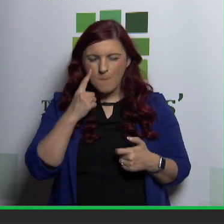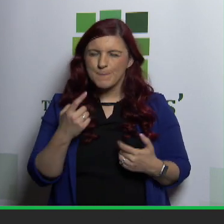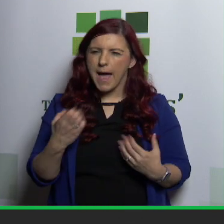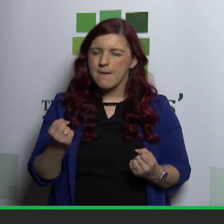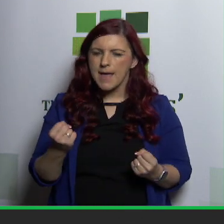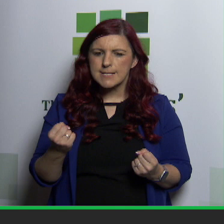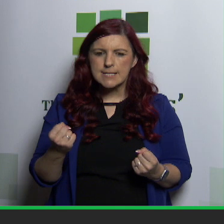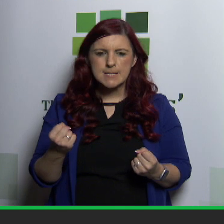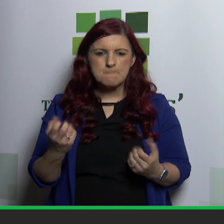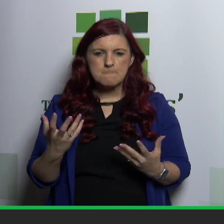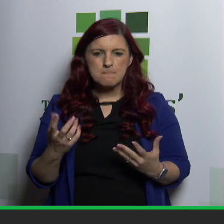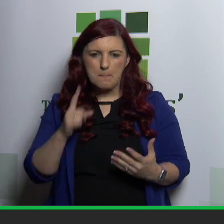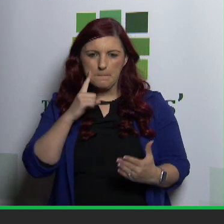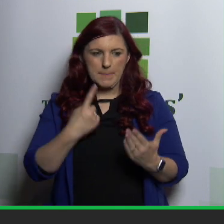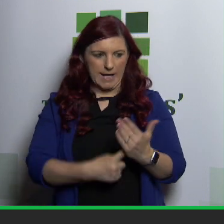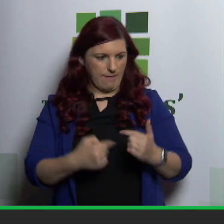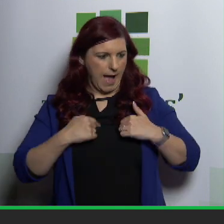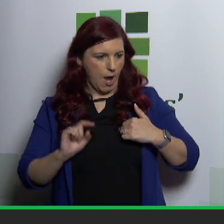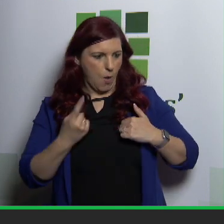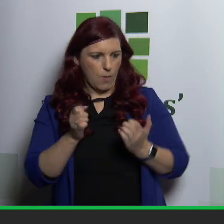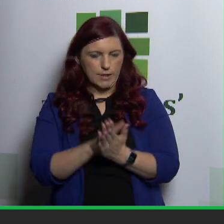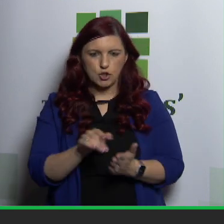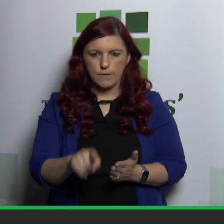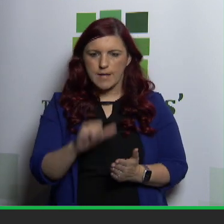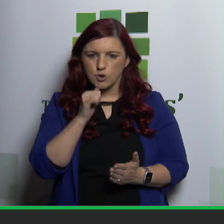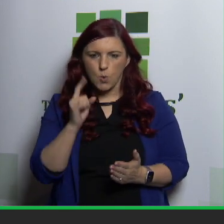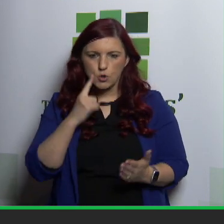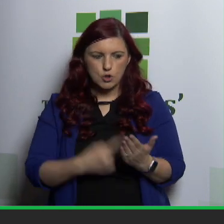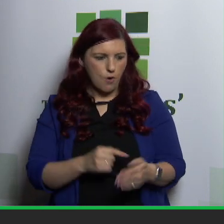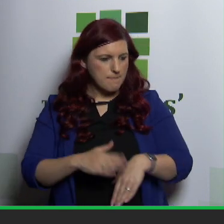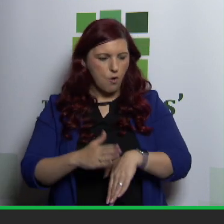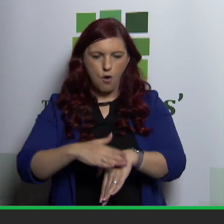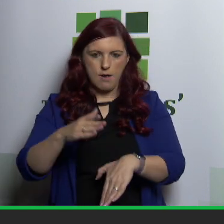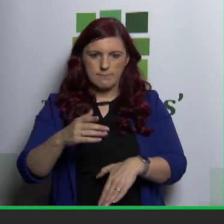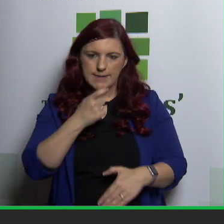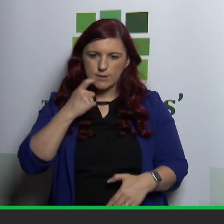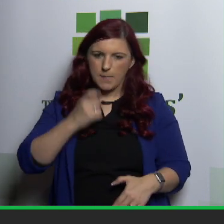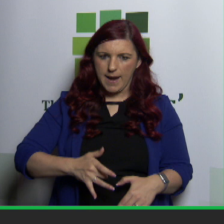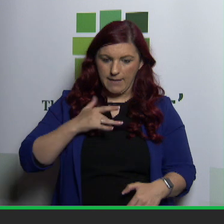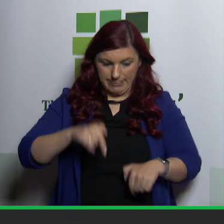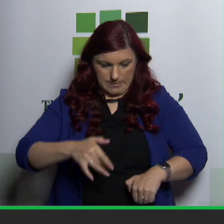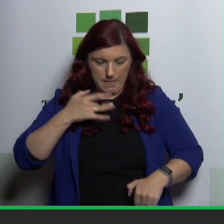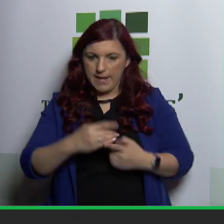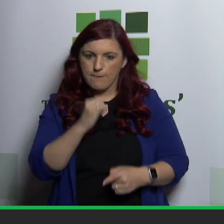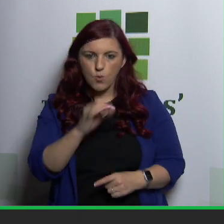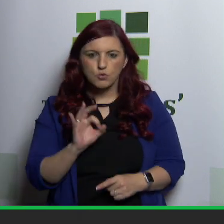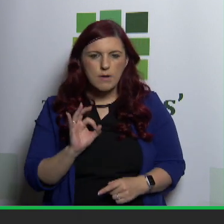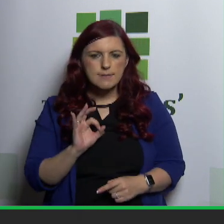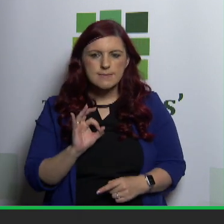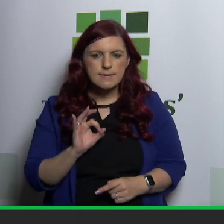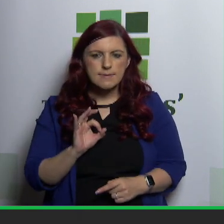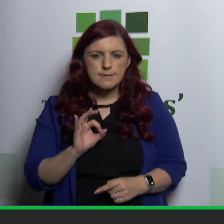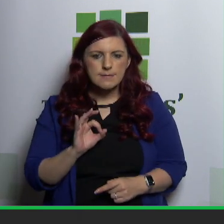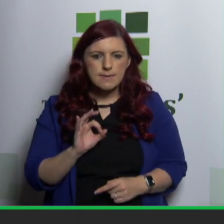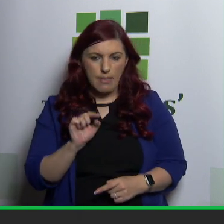know, belief that this was all I deserved, that I deserved no more, that, you know, addiction this was my life, I had no choice in it. And that was